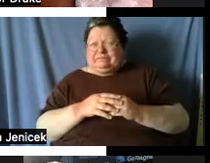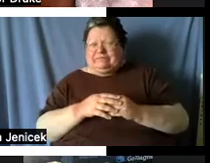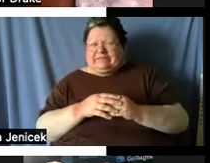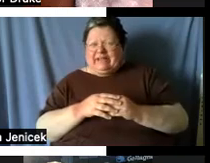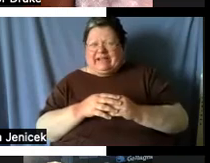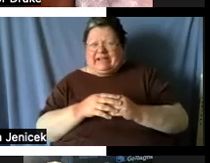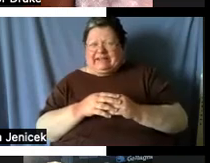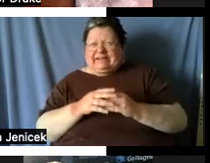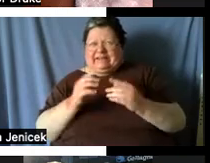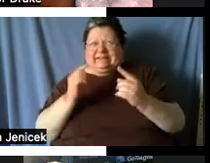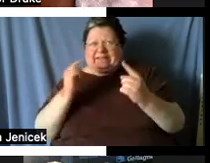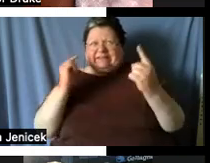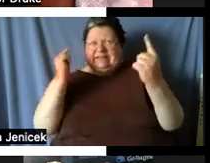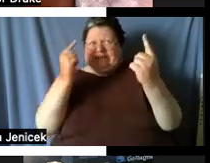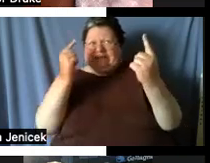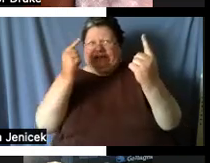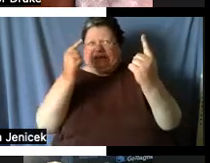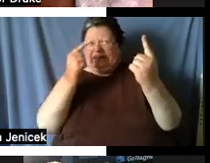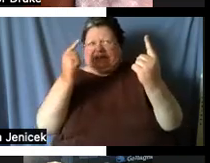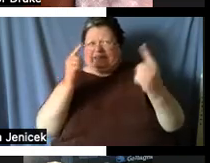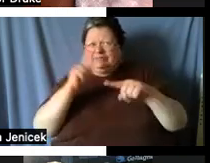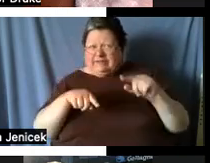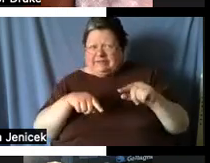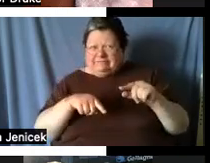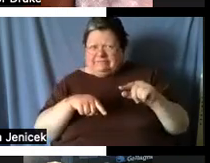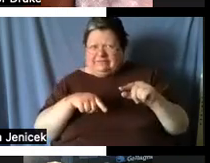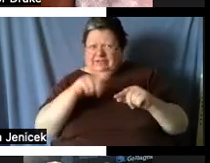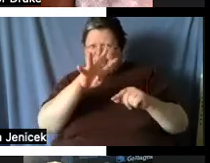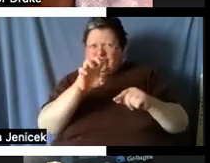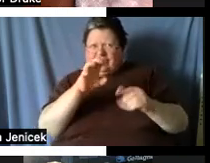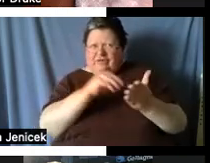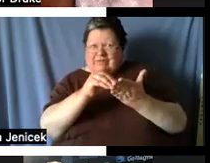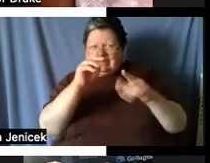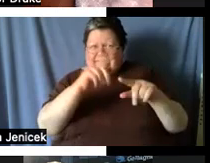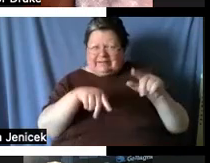that goal or that prediction of 400 million.